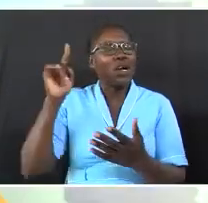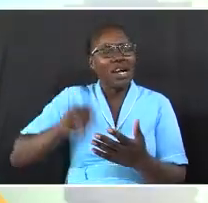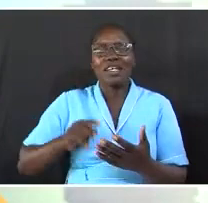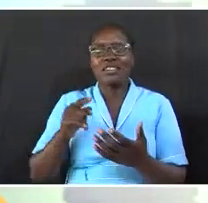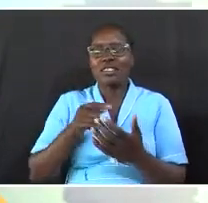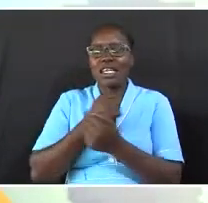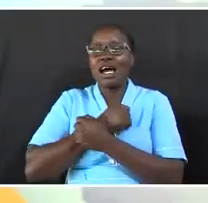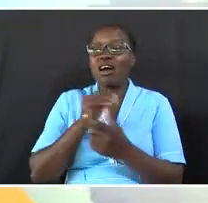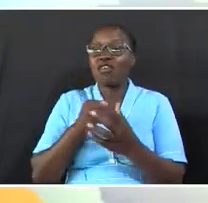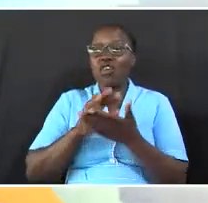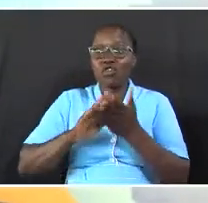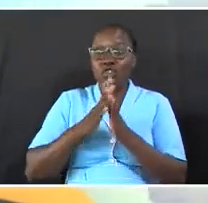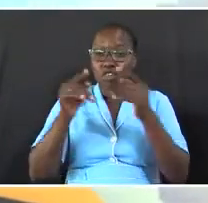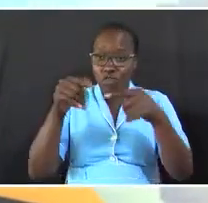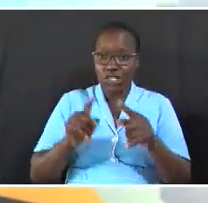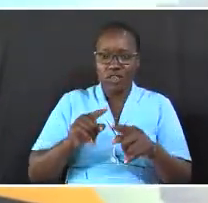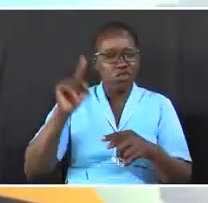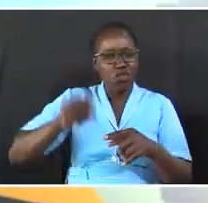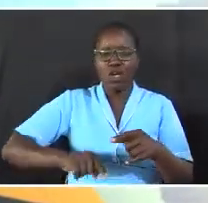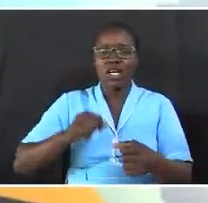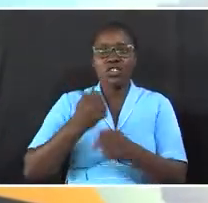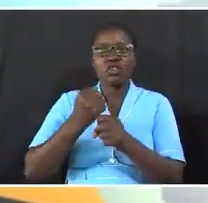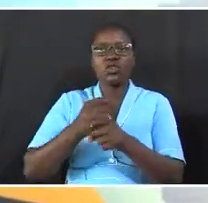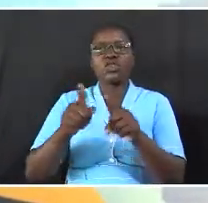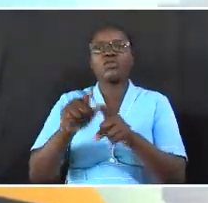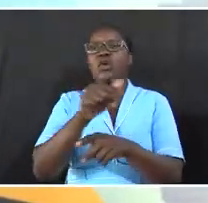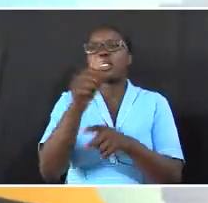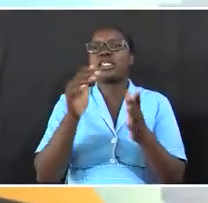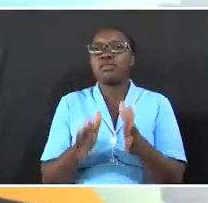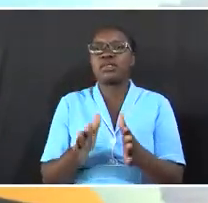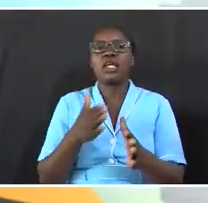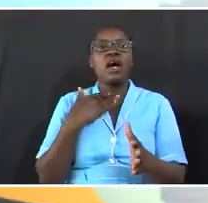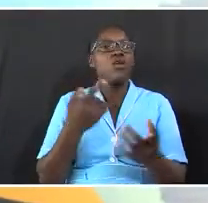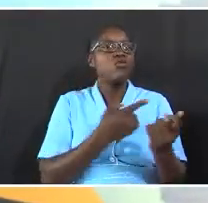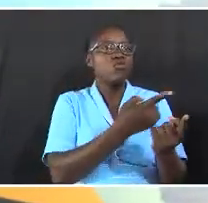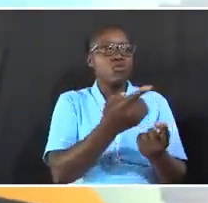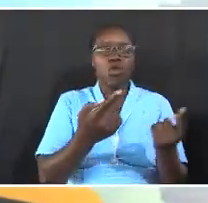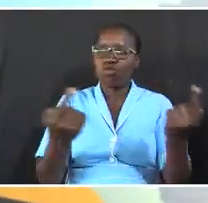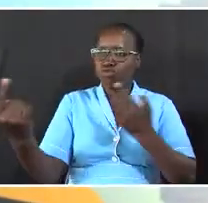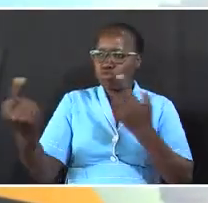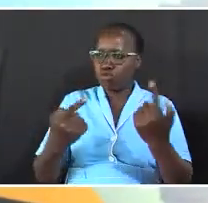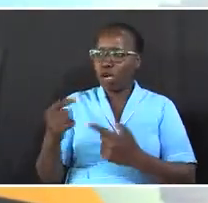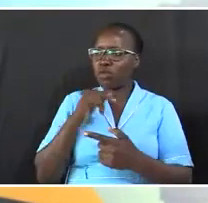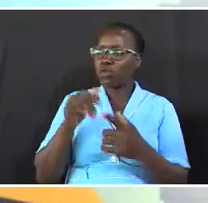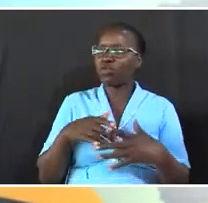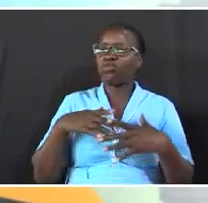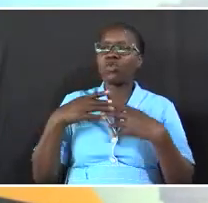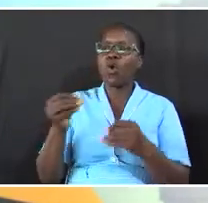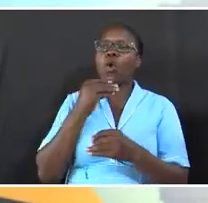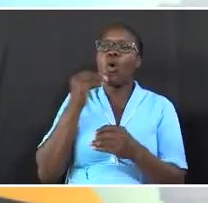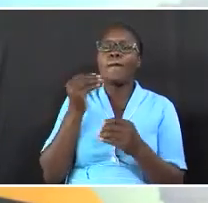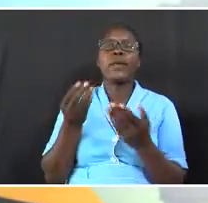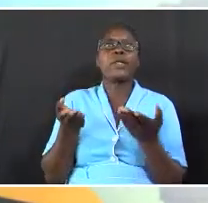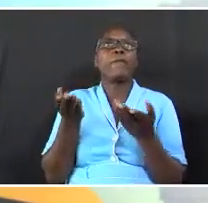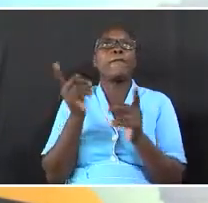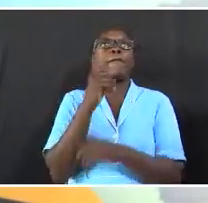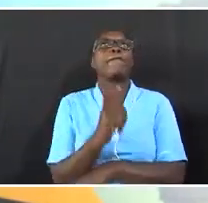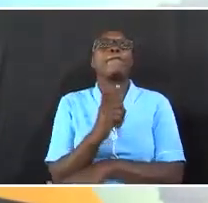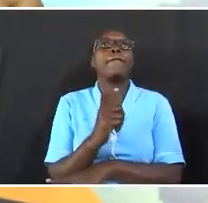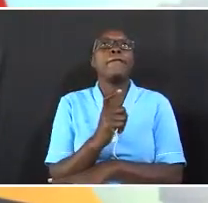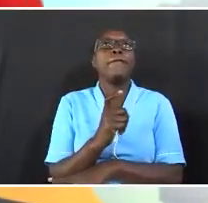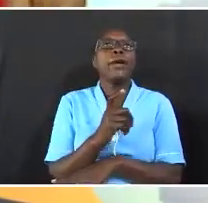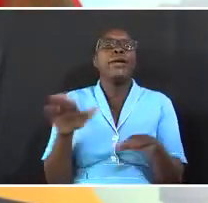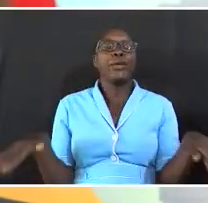yourself, you cannot do that to another person. I want you to come. Don't go home and close yourself in the room and